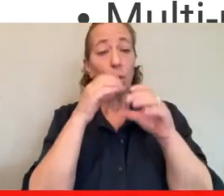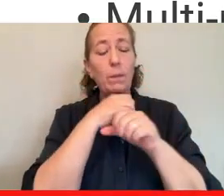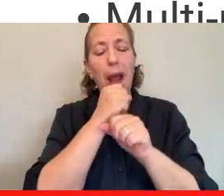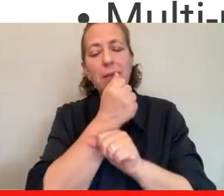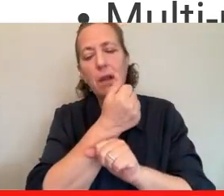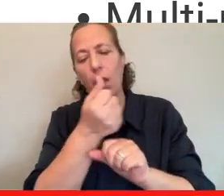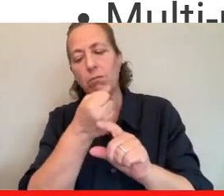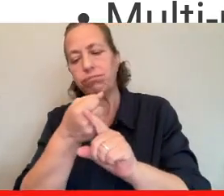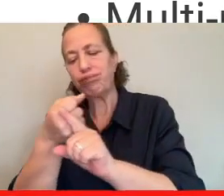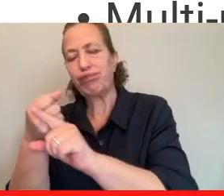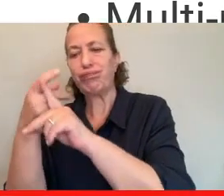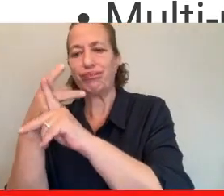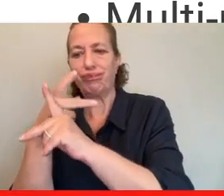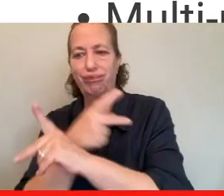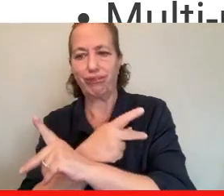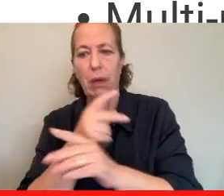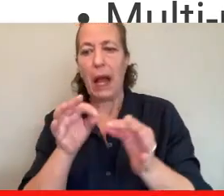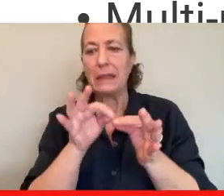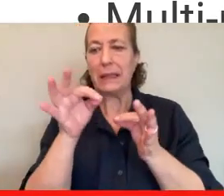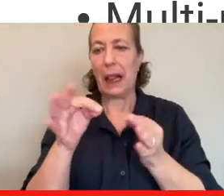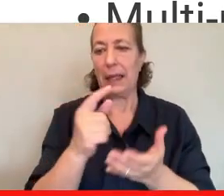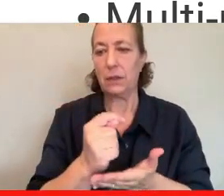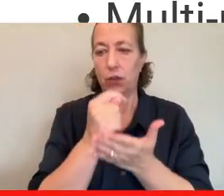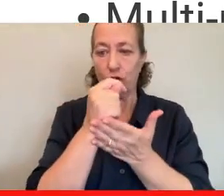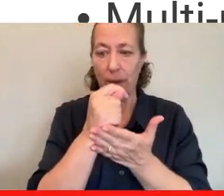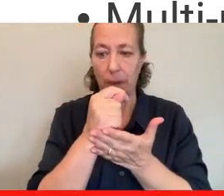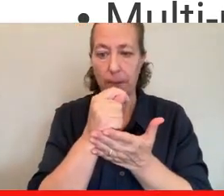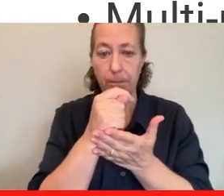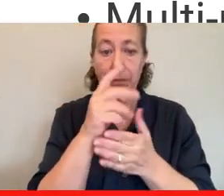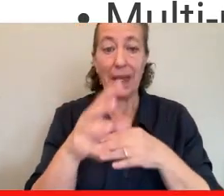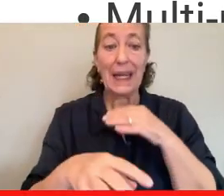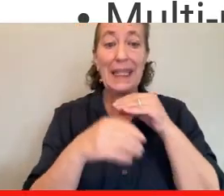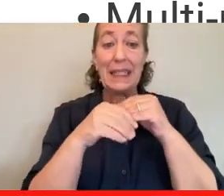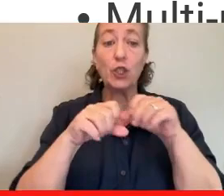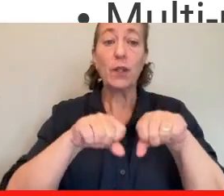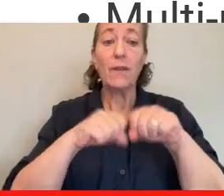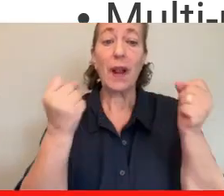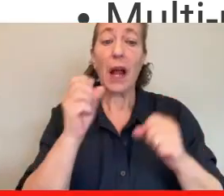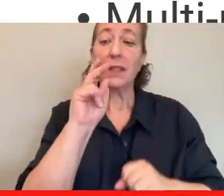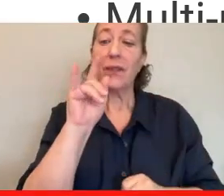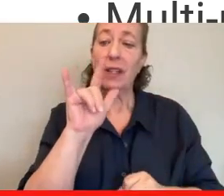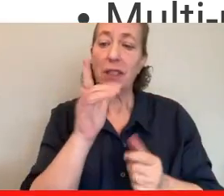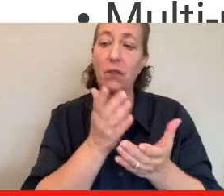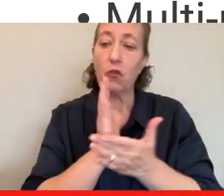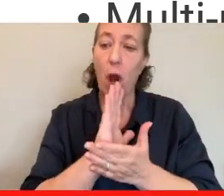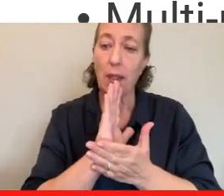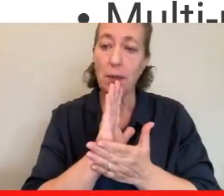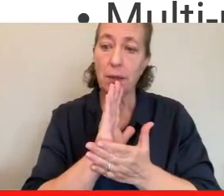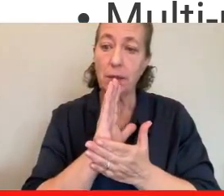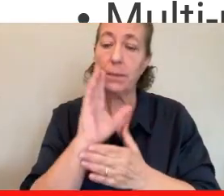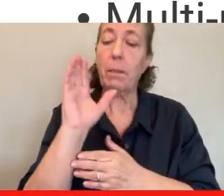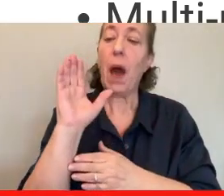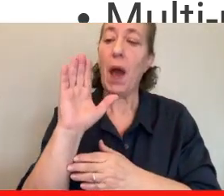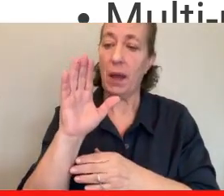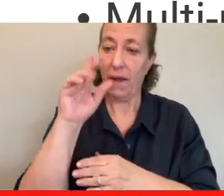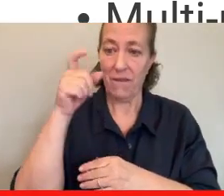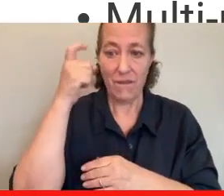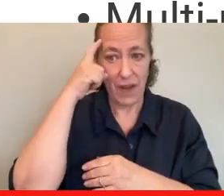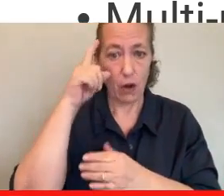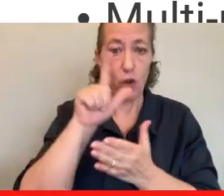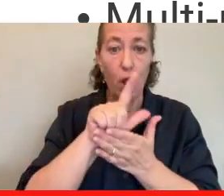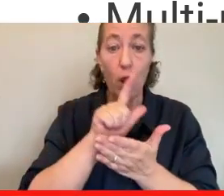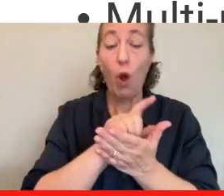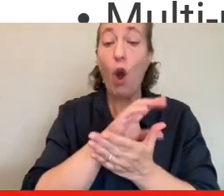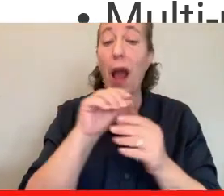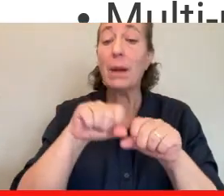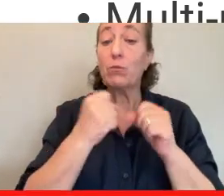engagement. In addition, it is a violation of their civil rights protected by federal law and a breach of medical providers' codes of ethics.